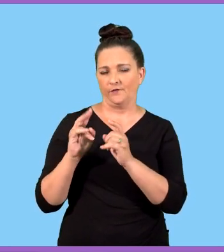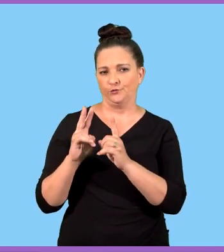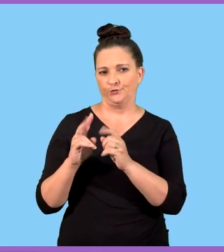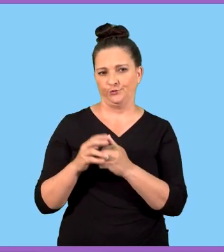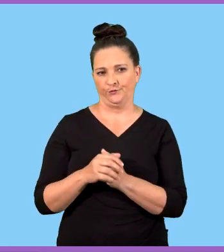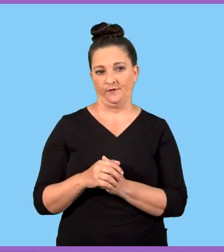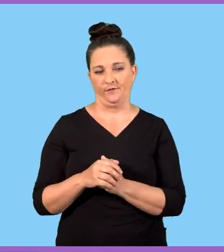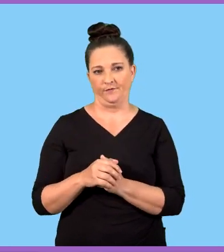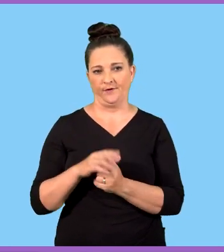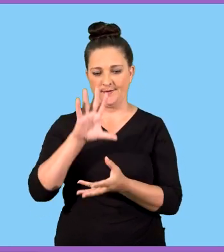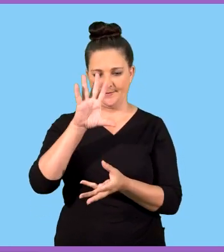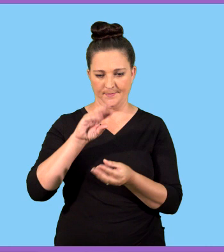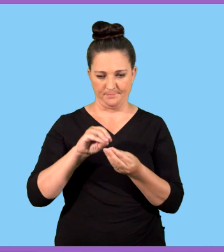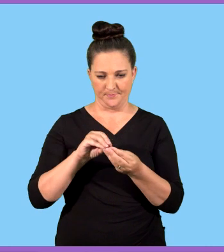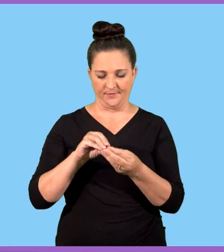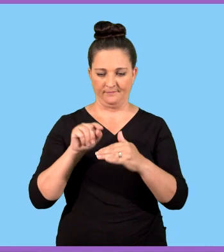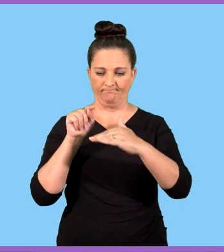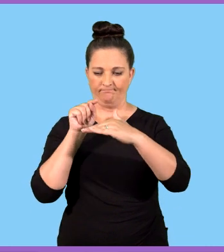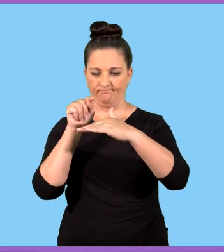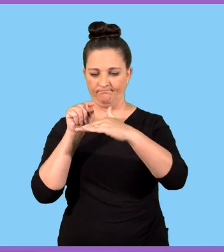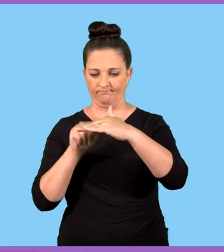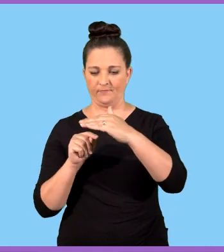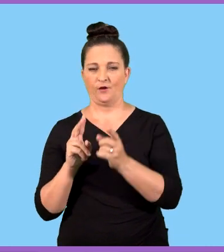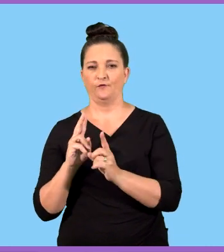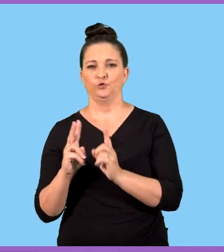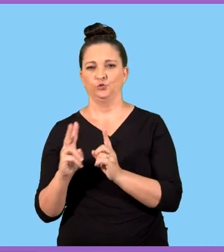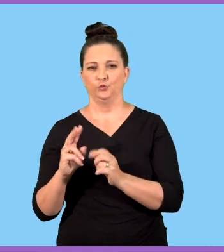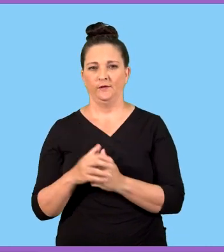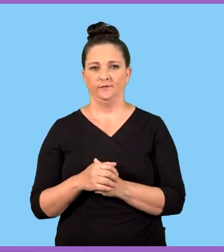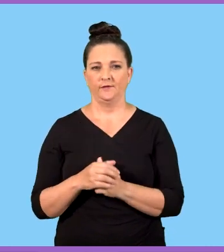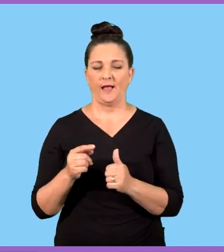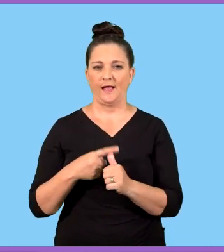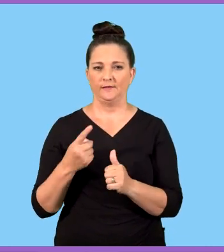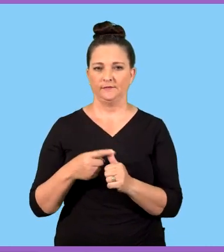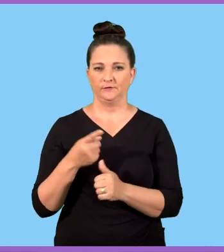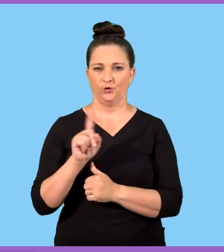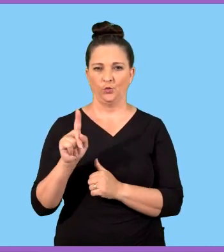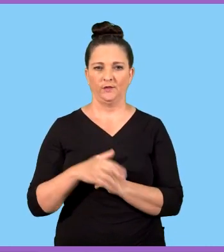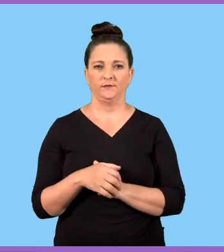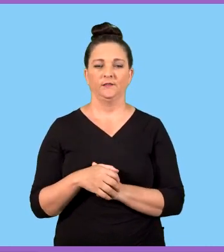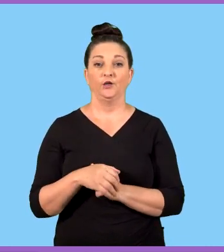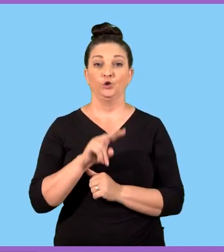10, 11, and 12 numbers. Divide that by 12. And this gives me